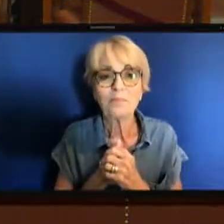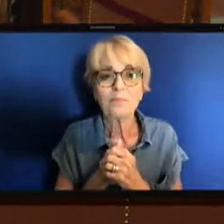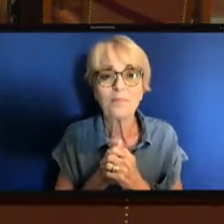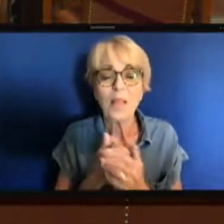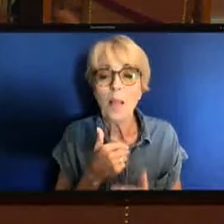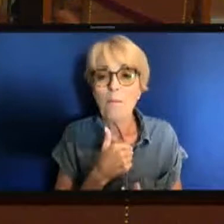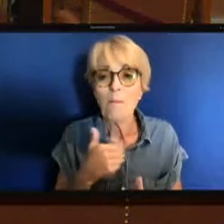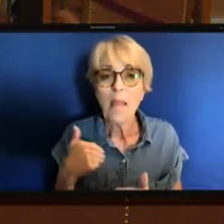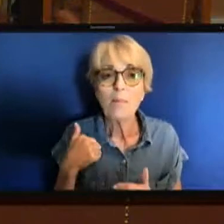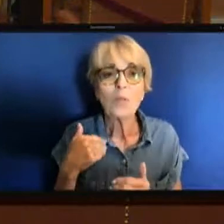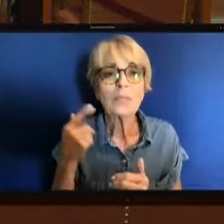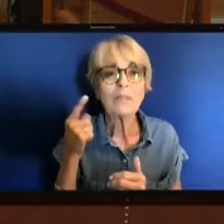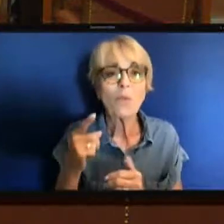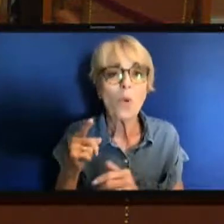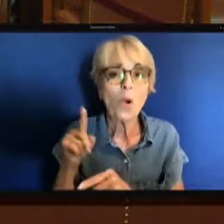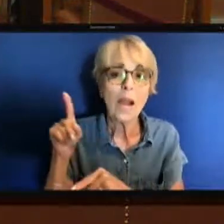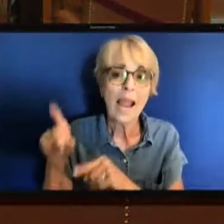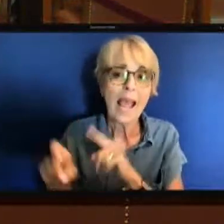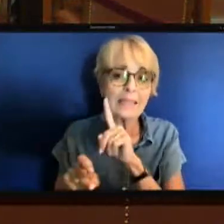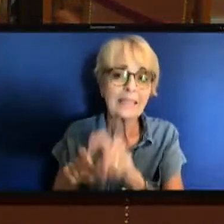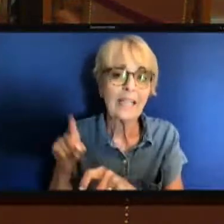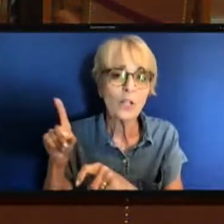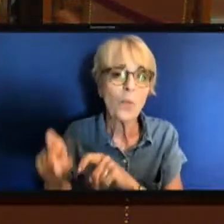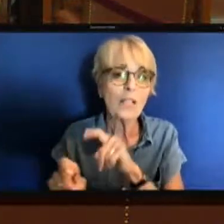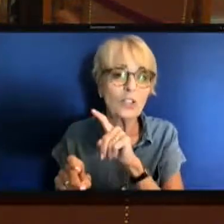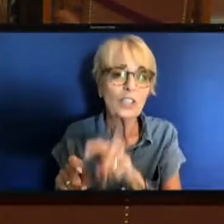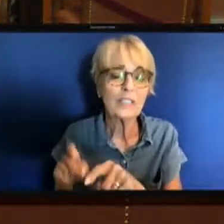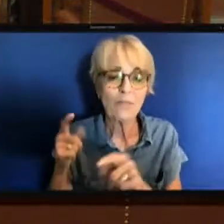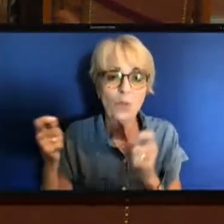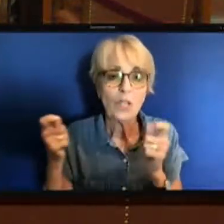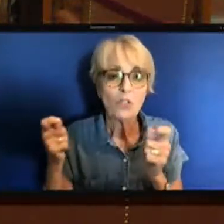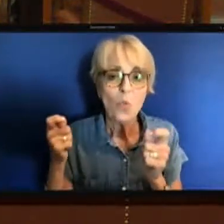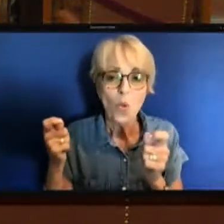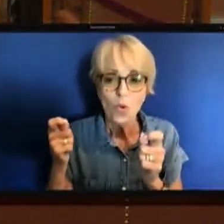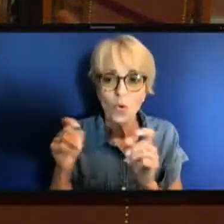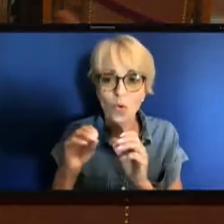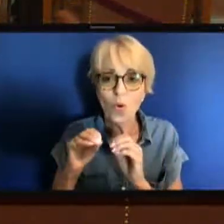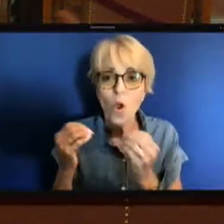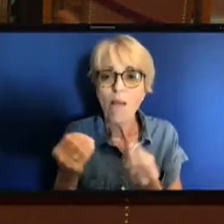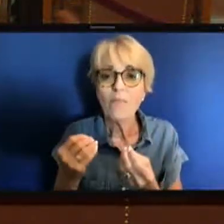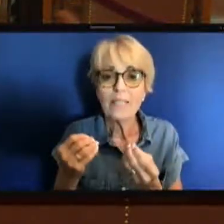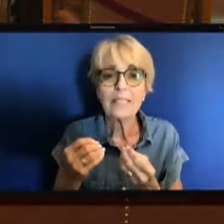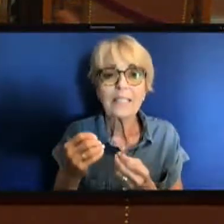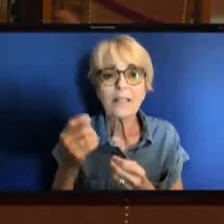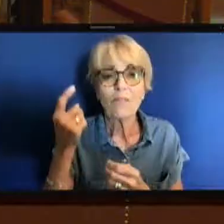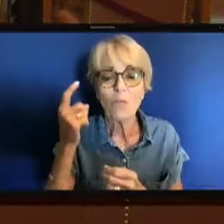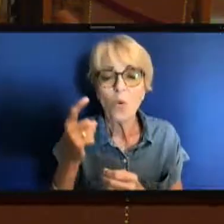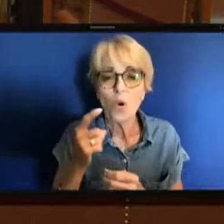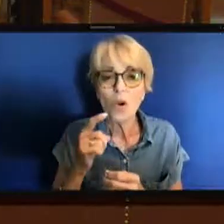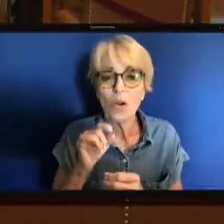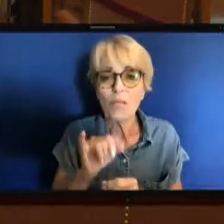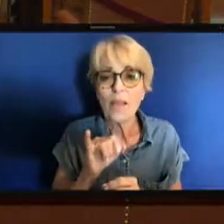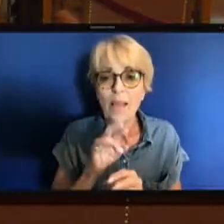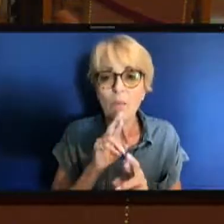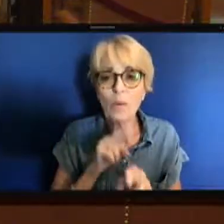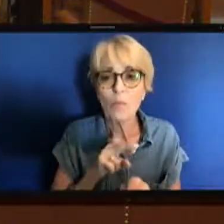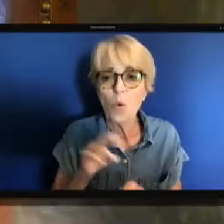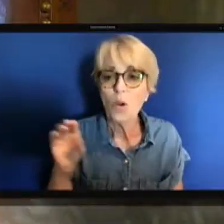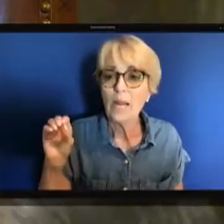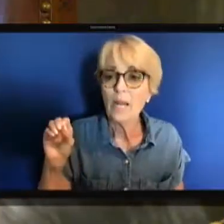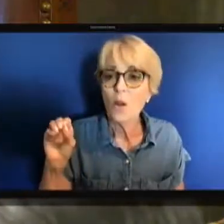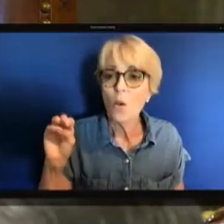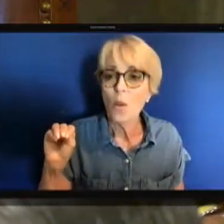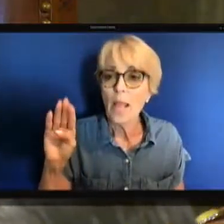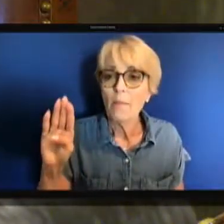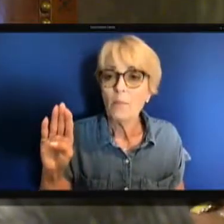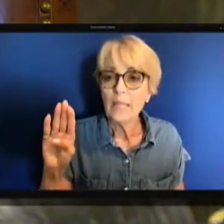Members for asking these questions, for the controller's office for doing the report, and and for OMB for coming